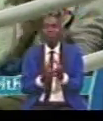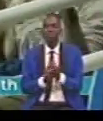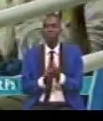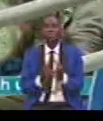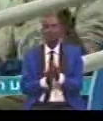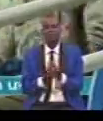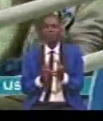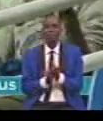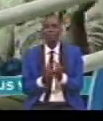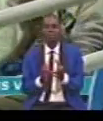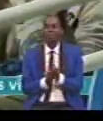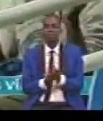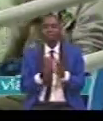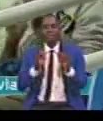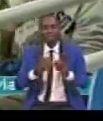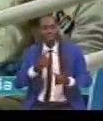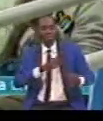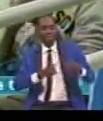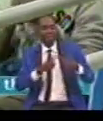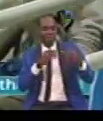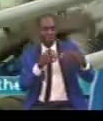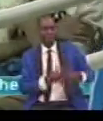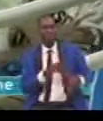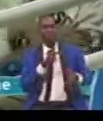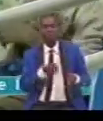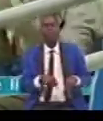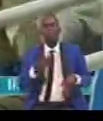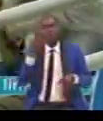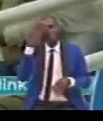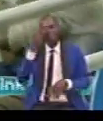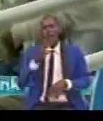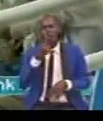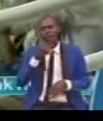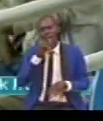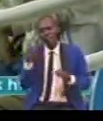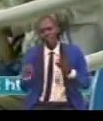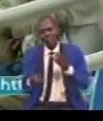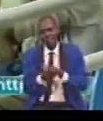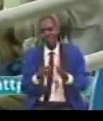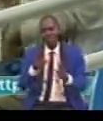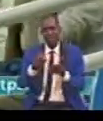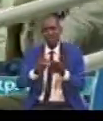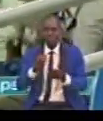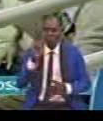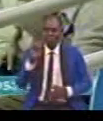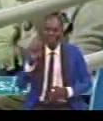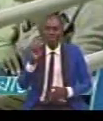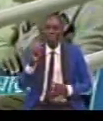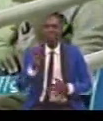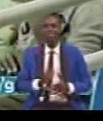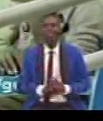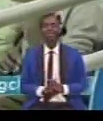Please tell the person sitting next to you, why are you hiding your own testimony? Please help me tell him or her.